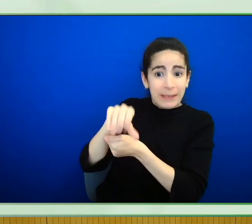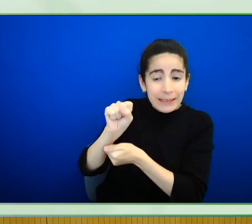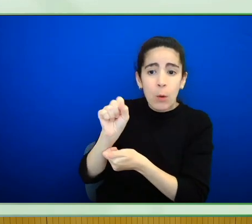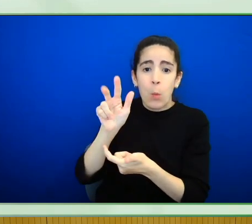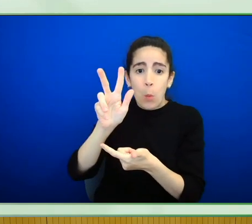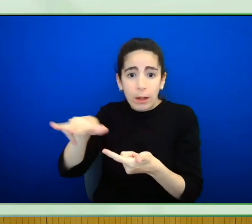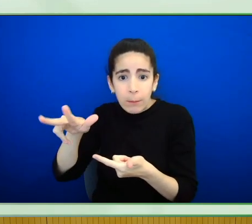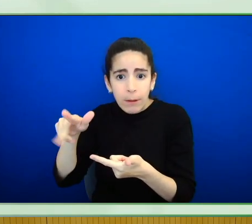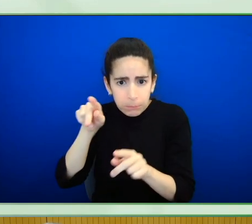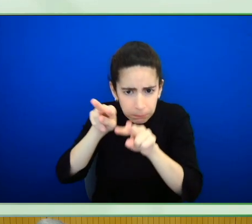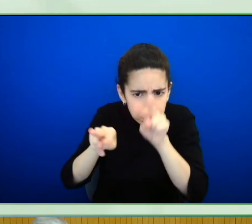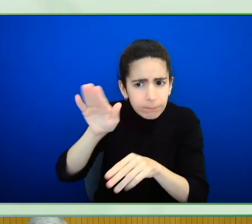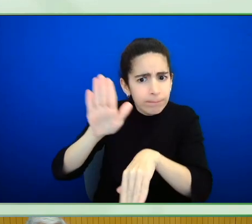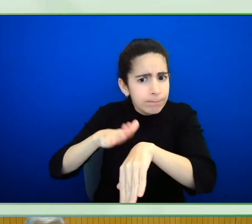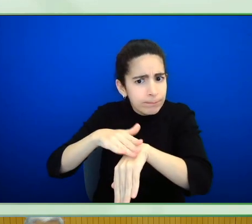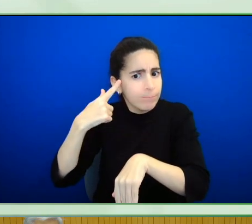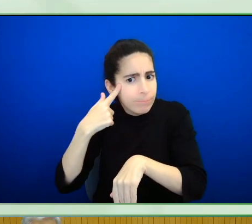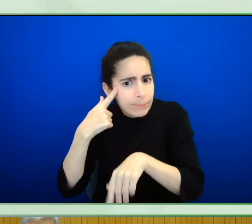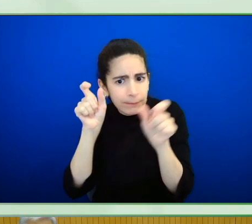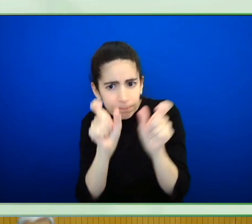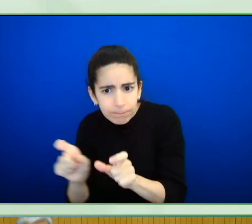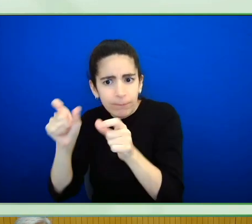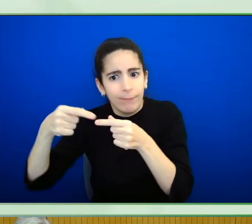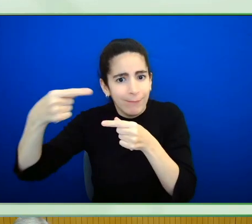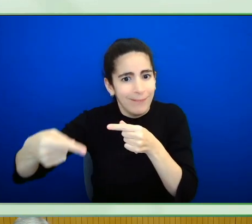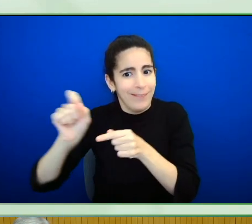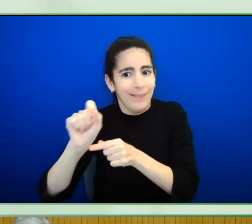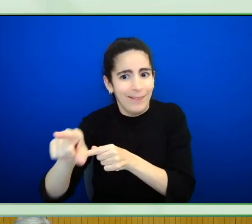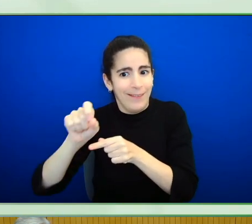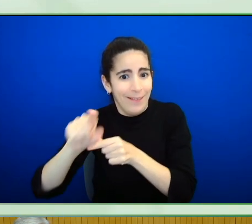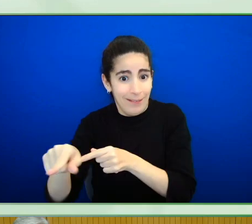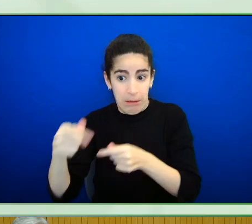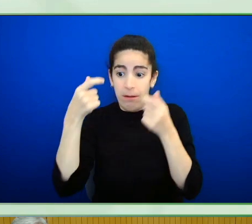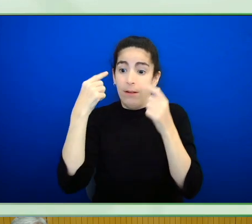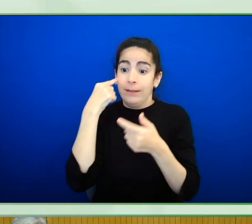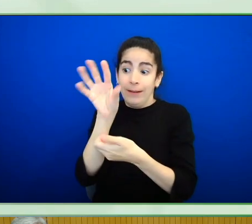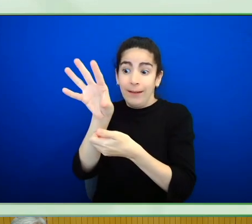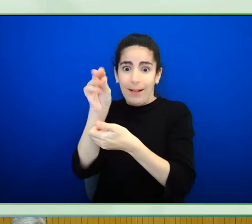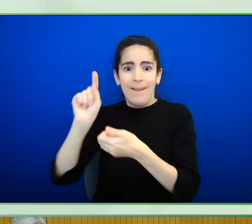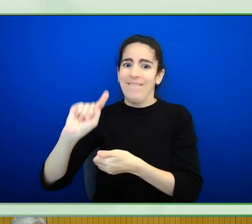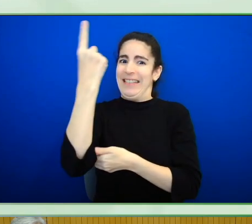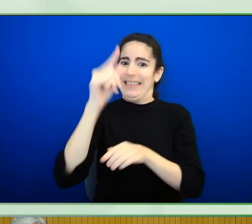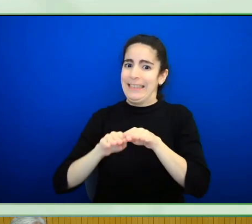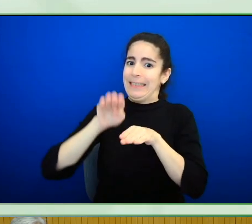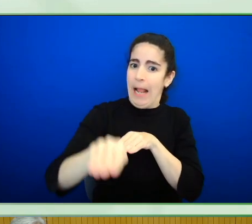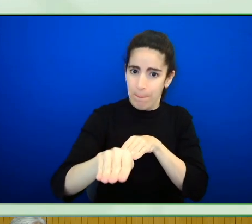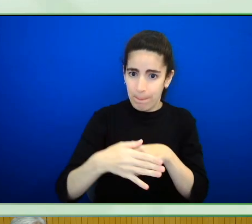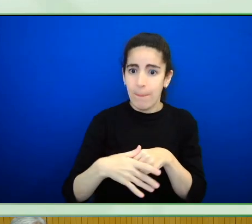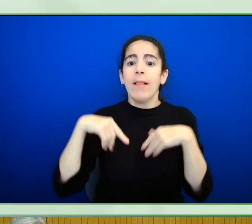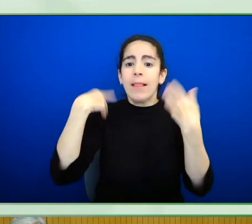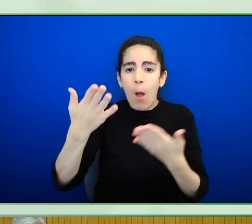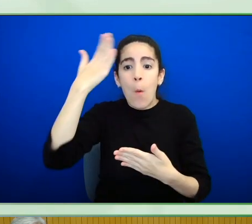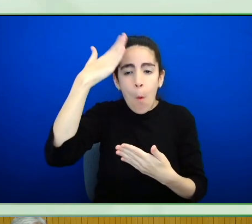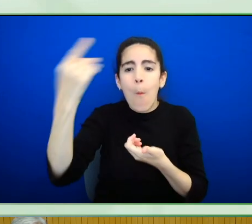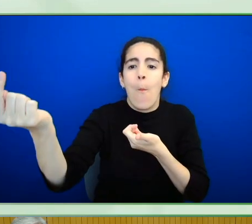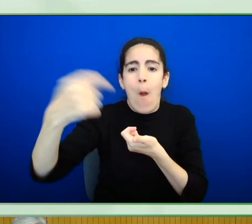Real-time program data insights can be used by program providers to identify equity gaps, understand barriers, and improve attendance